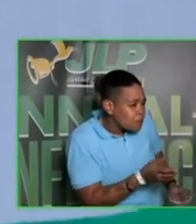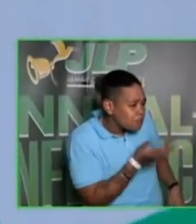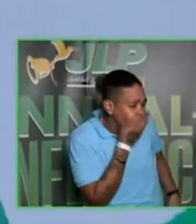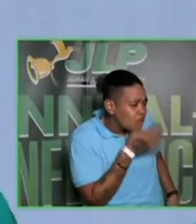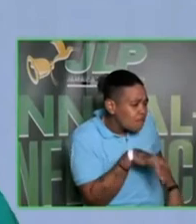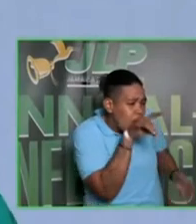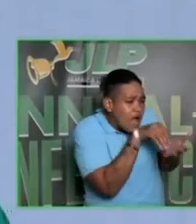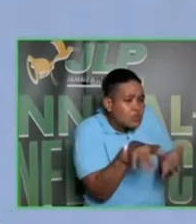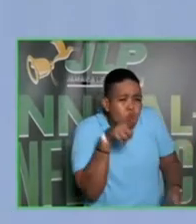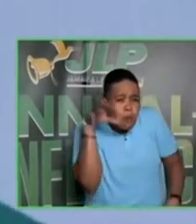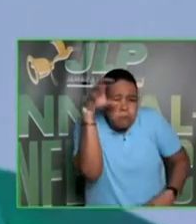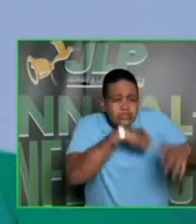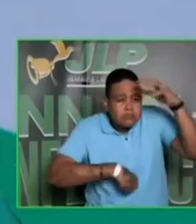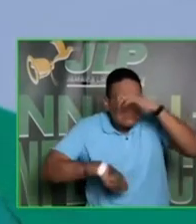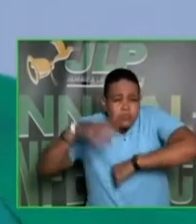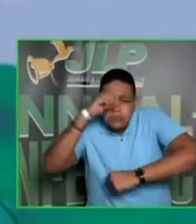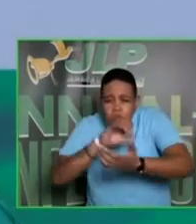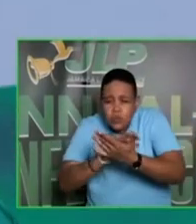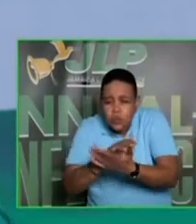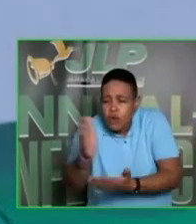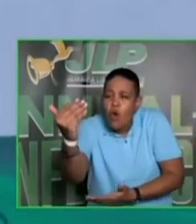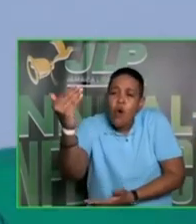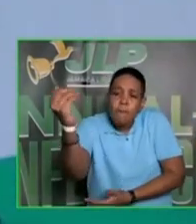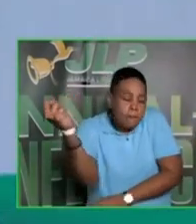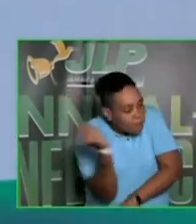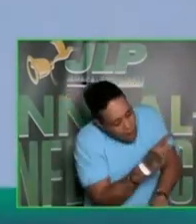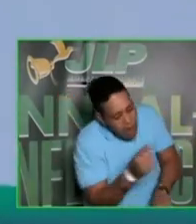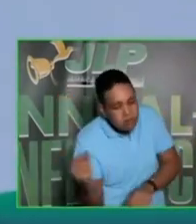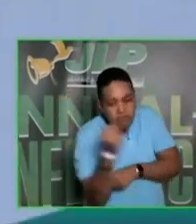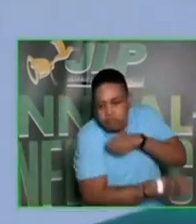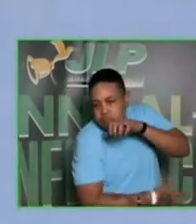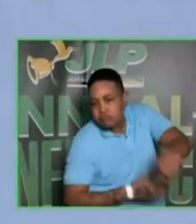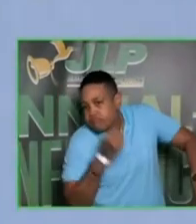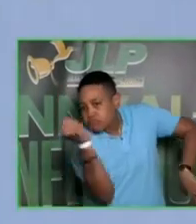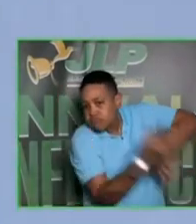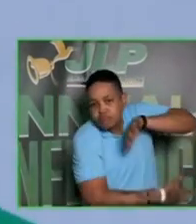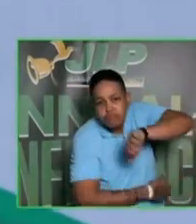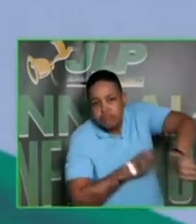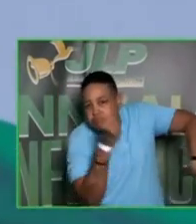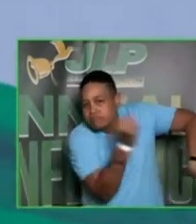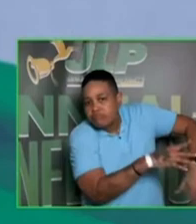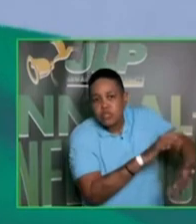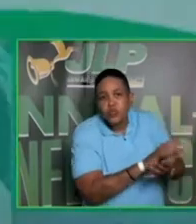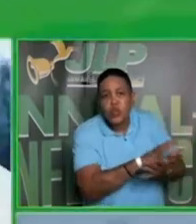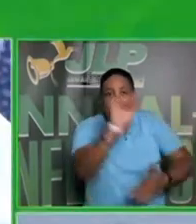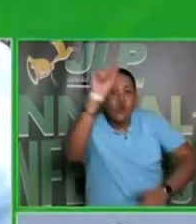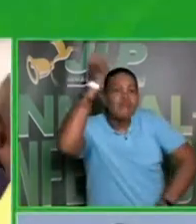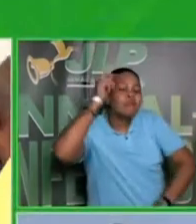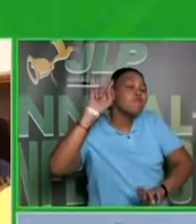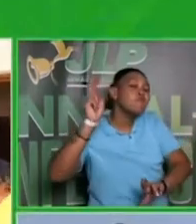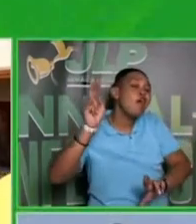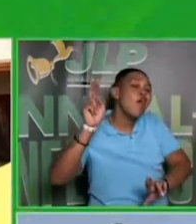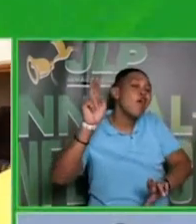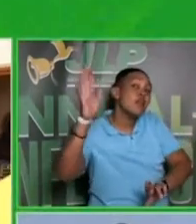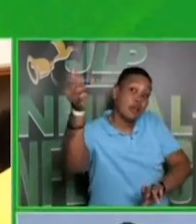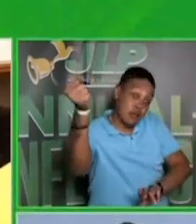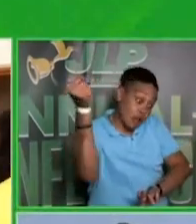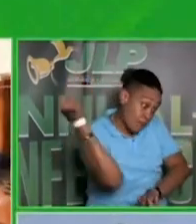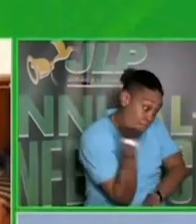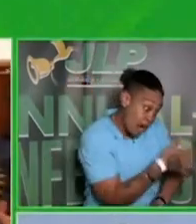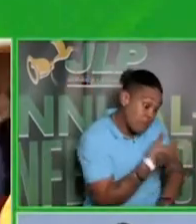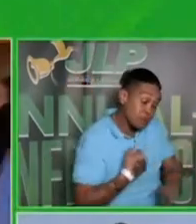not attending school, and bring them back to school. The government stands ready to provide the support for those